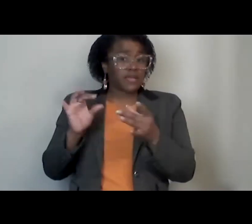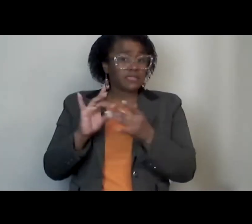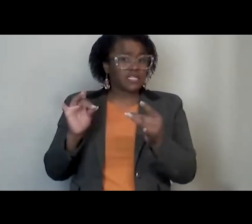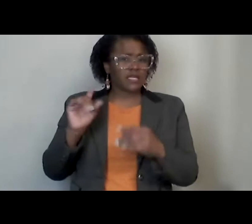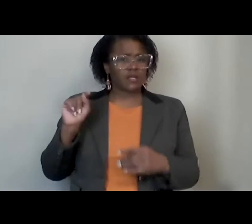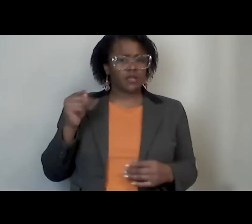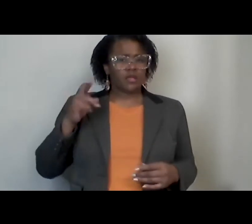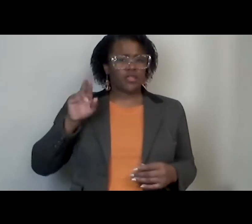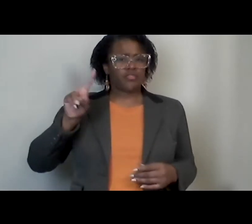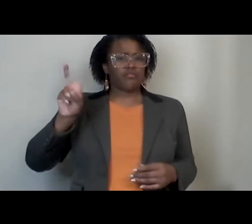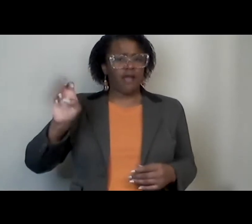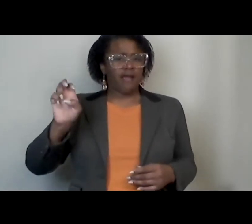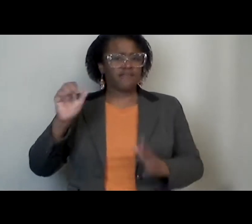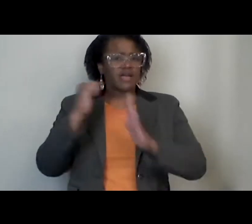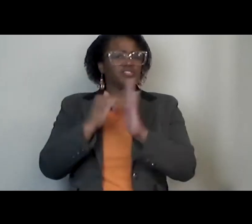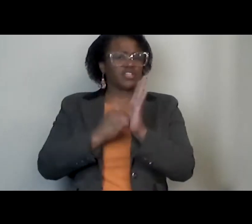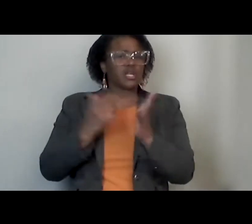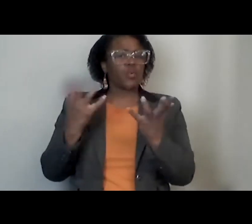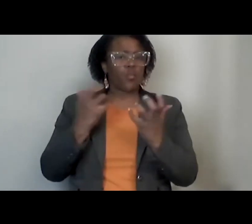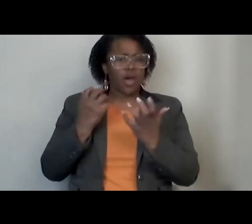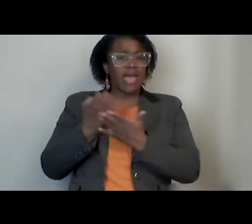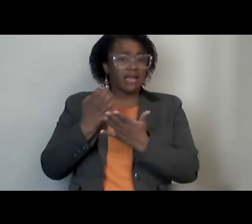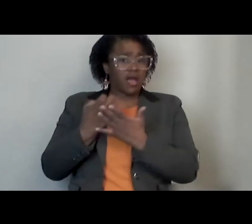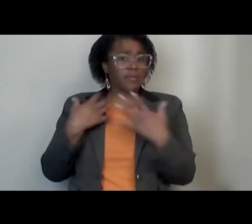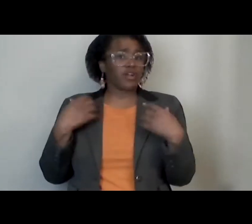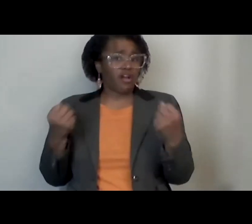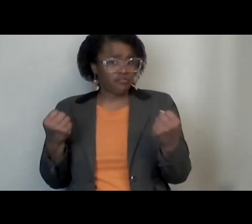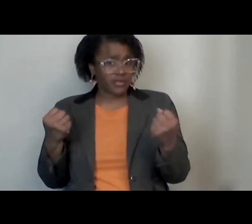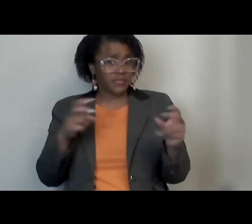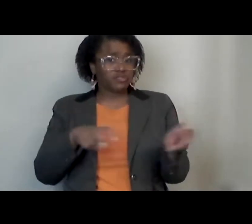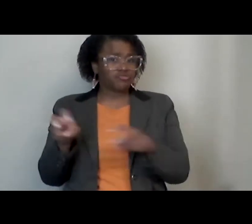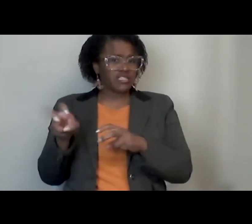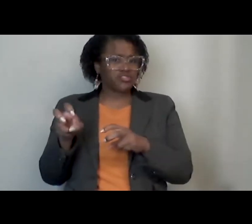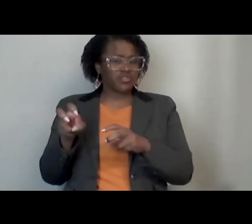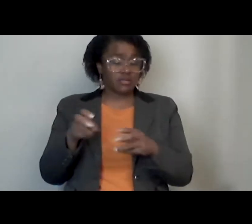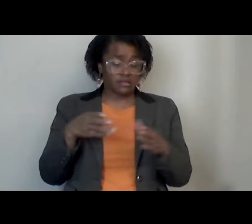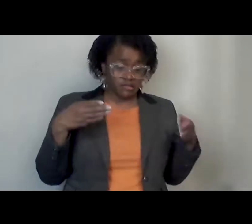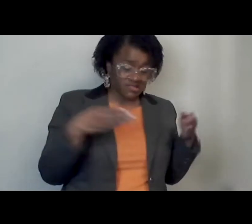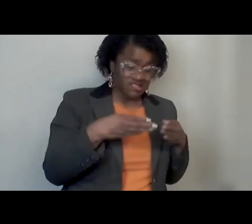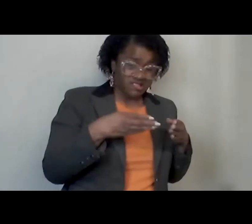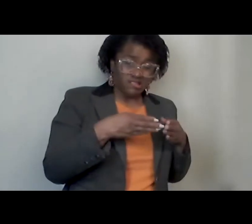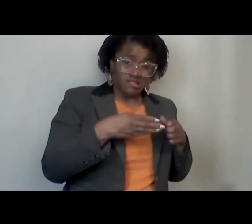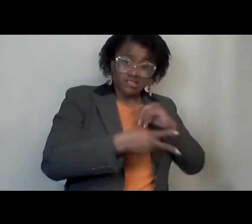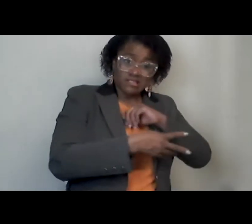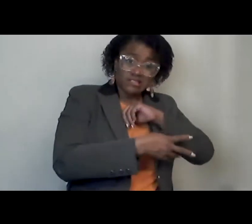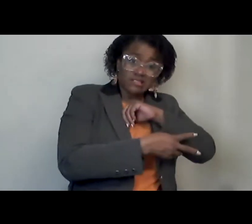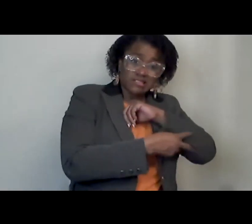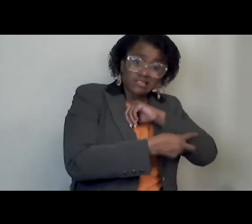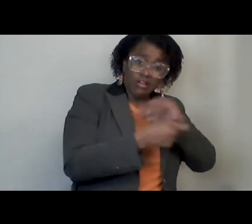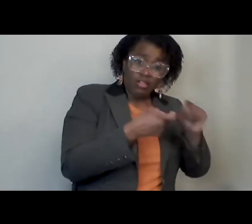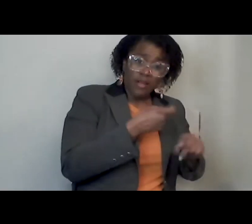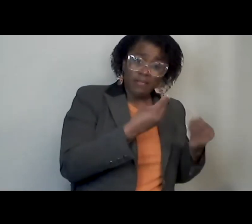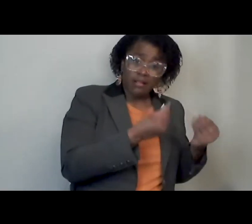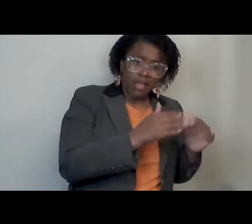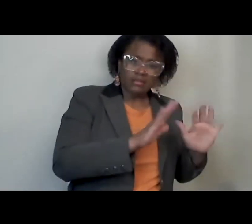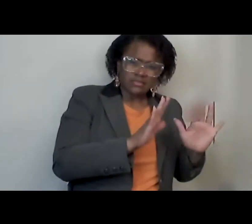is calling for an economic recovery that transitions us away from an extractive economy and invests in a care-centered